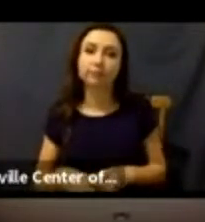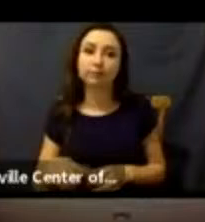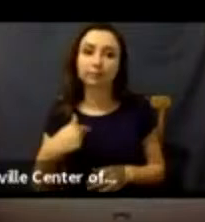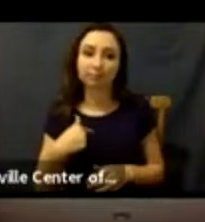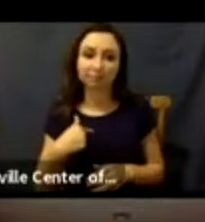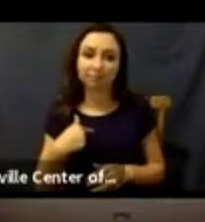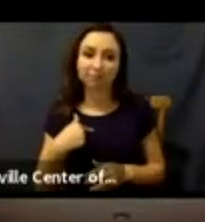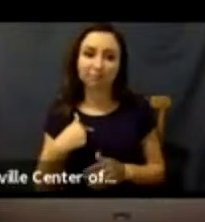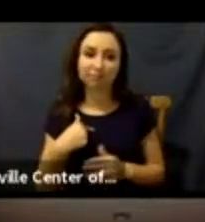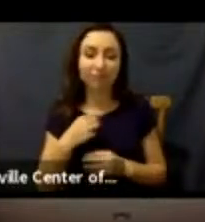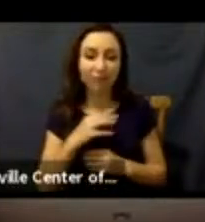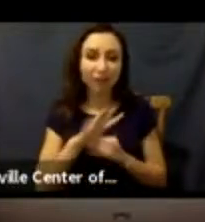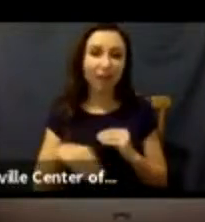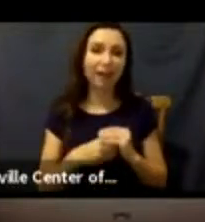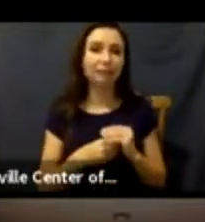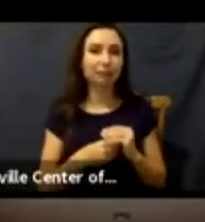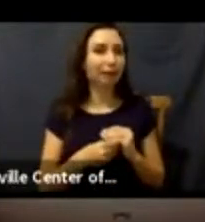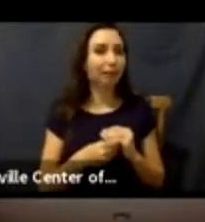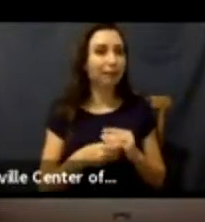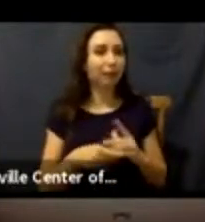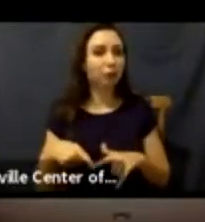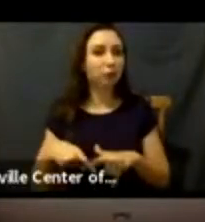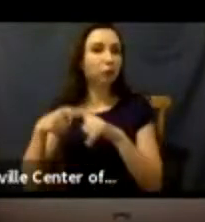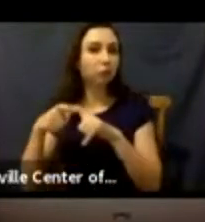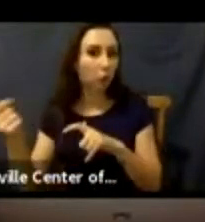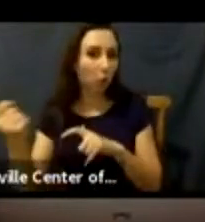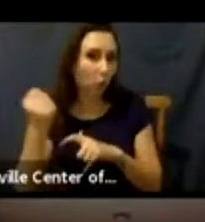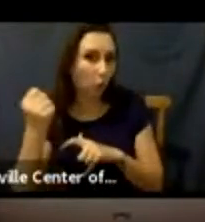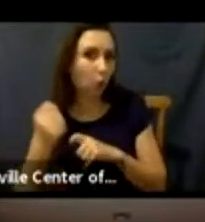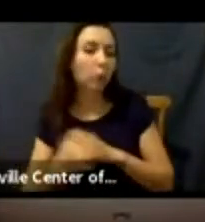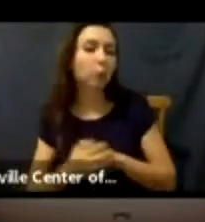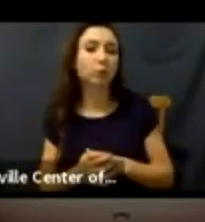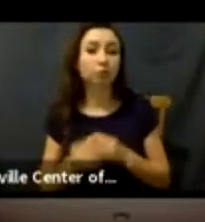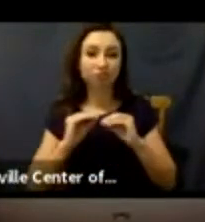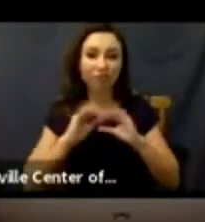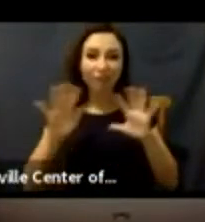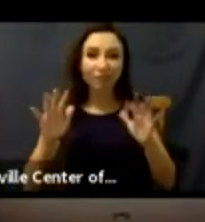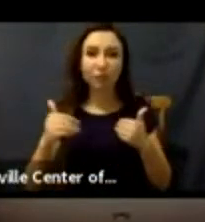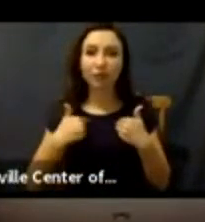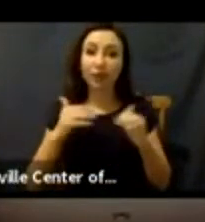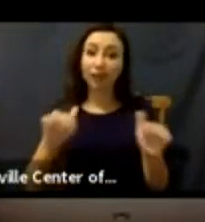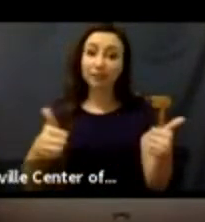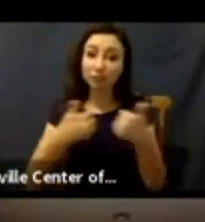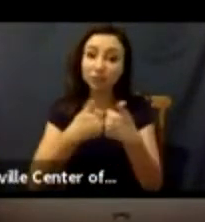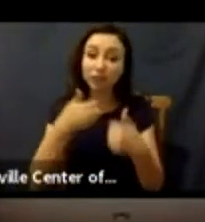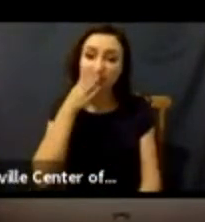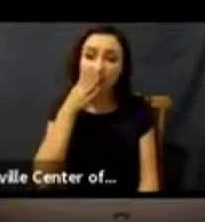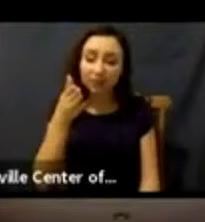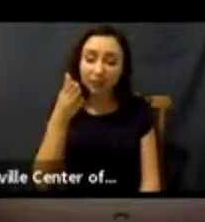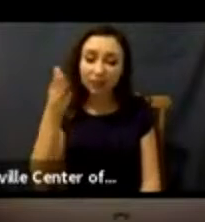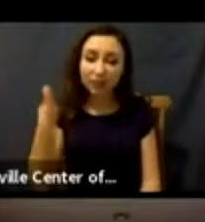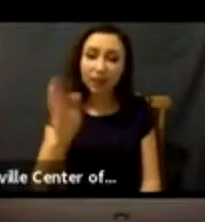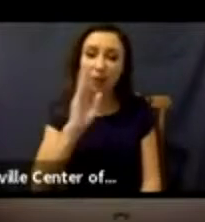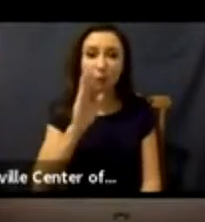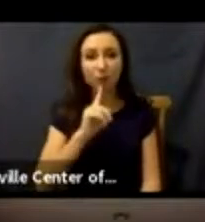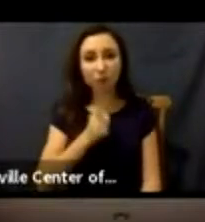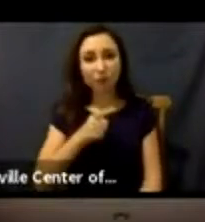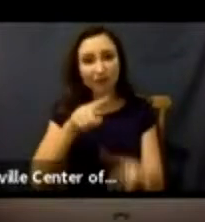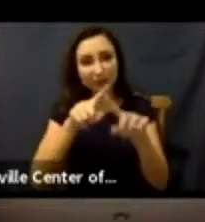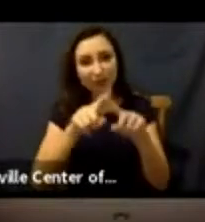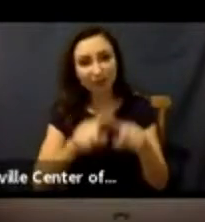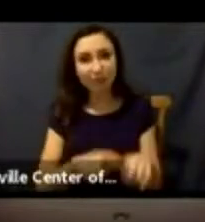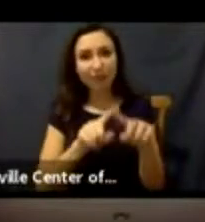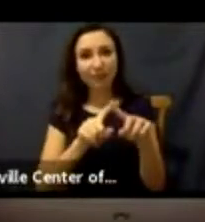placeholder because obviously we have challenges ahead, and we're going to be very dependent on